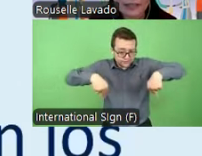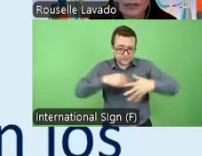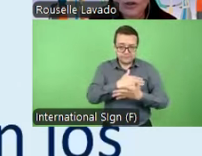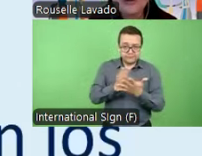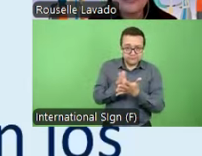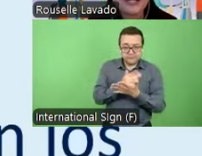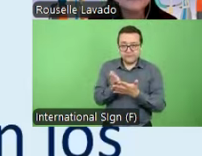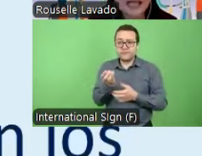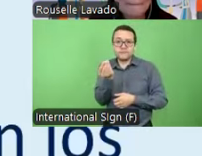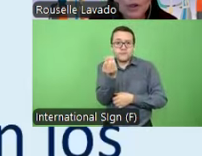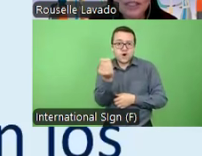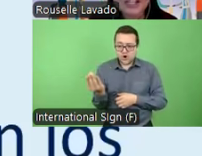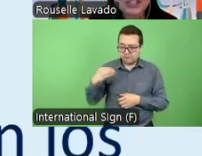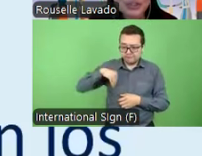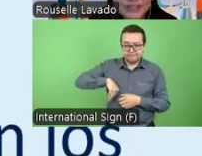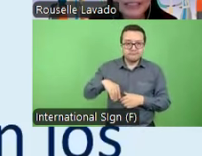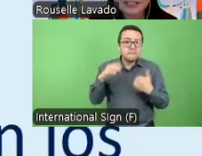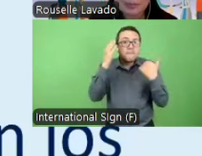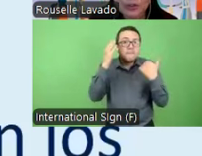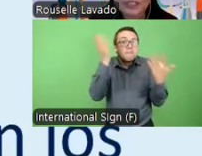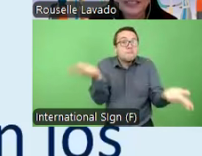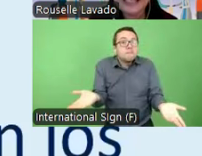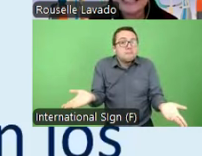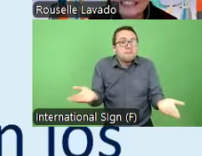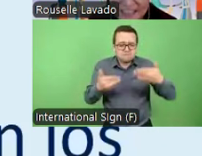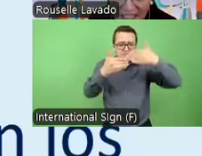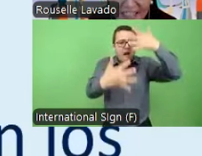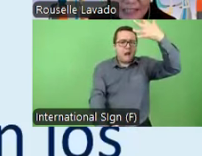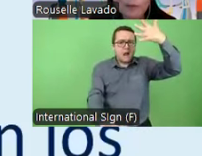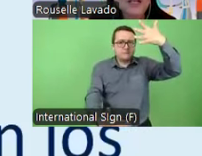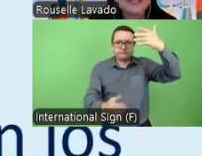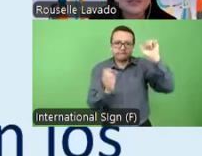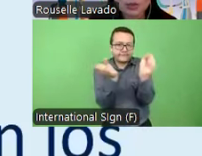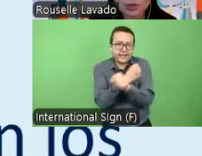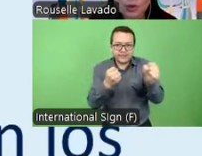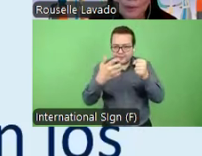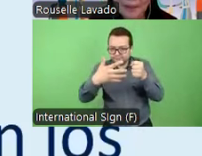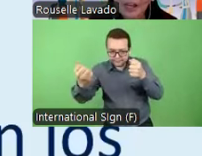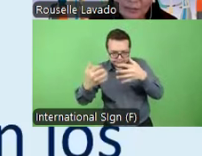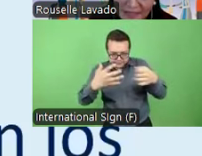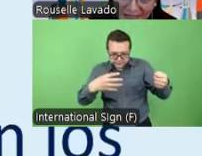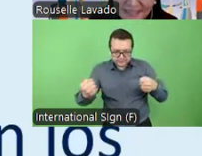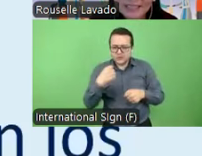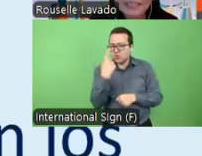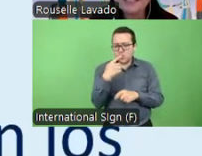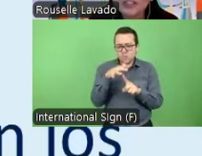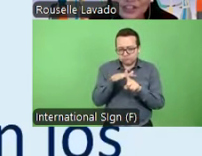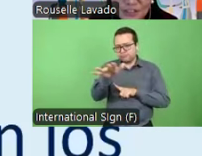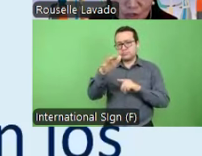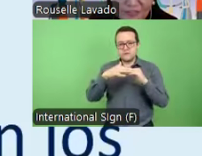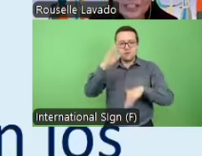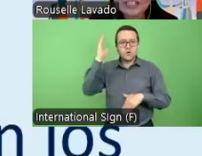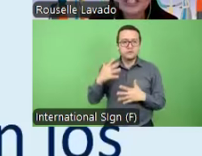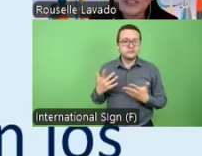affected. For example, as shown in the report, it is not yet possible to compare unmet needs,